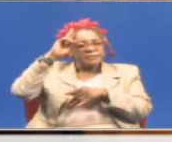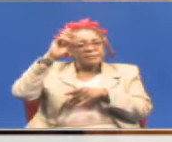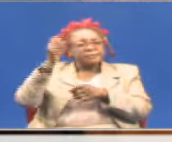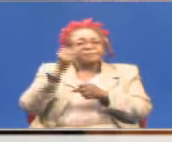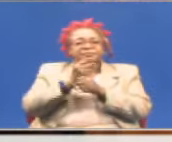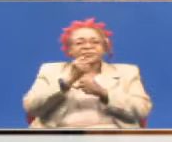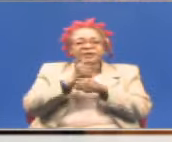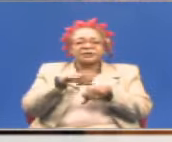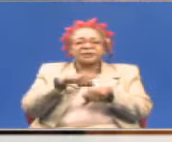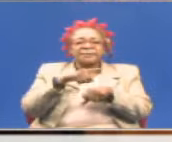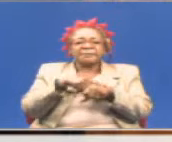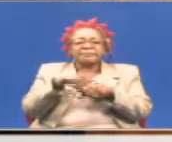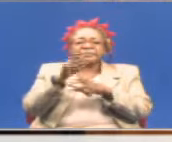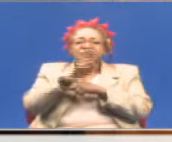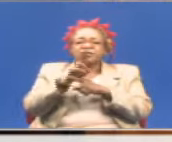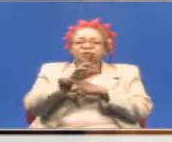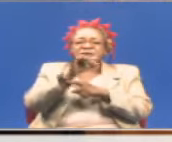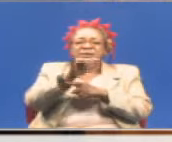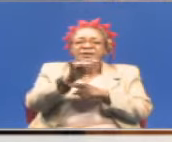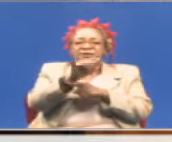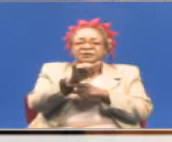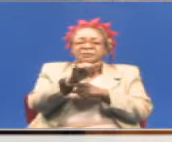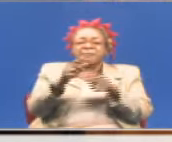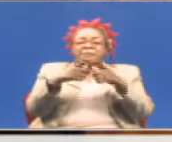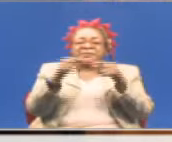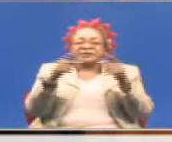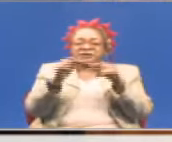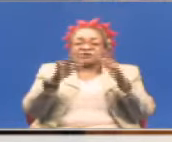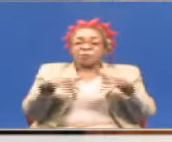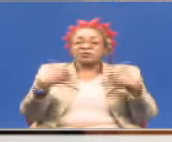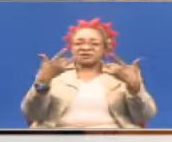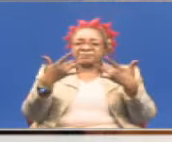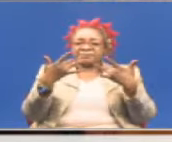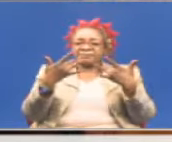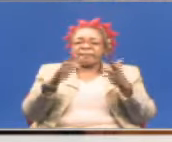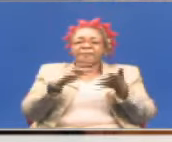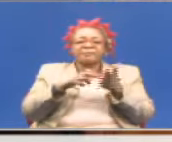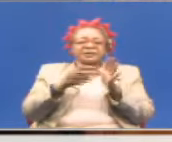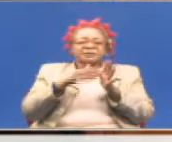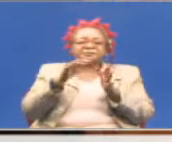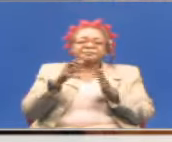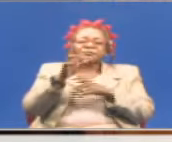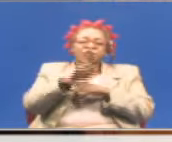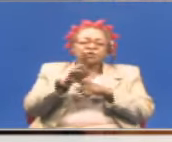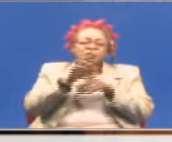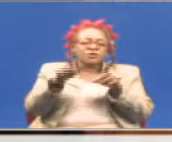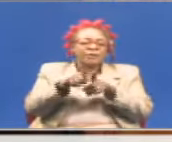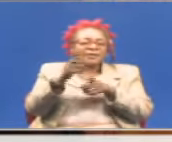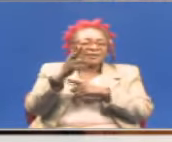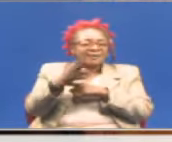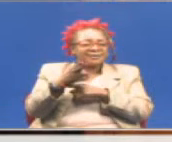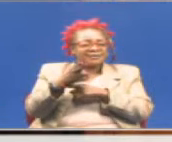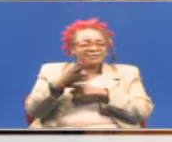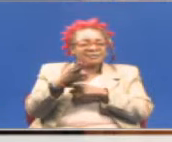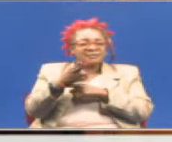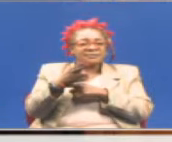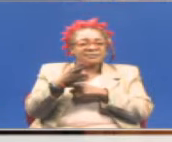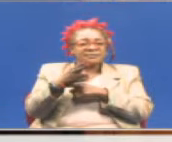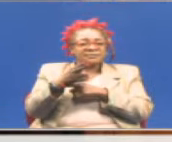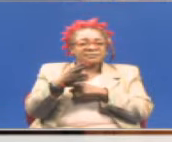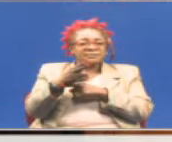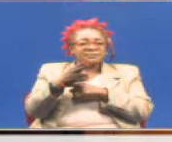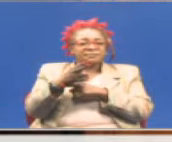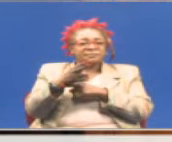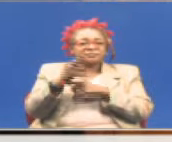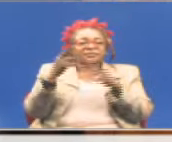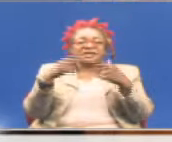When you use a WhatsApp number 3, when you use a WhatsApp message, is it equal to a gun? Number 4, did she